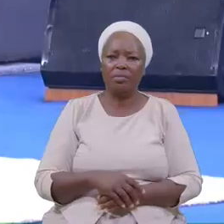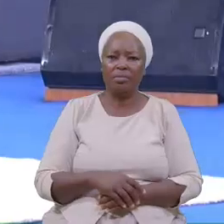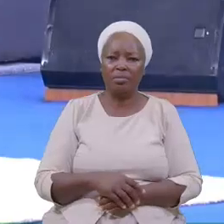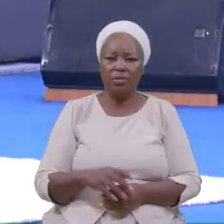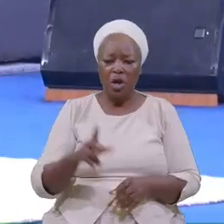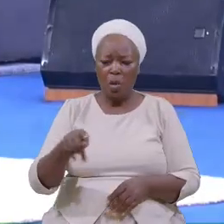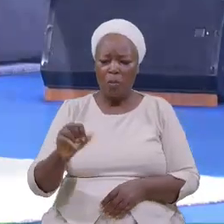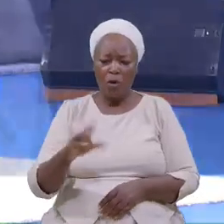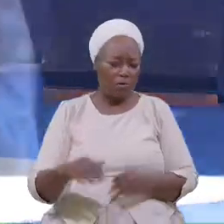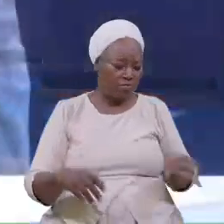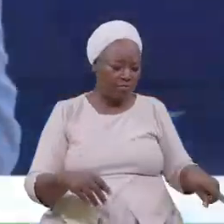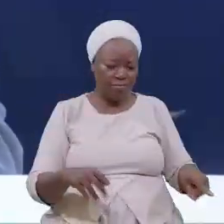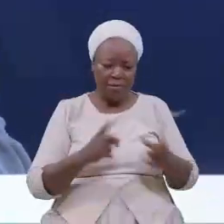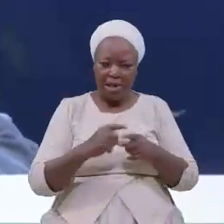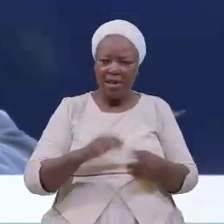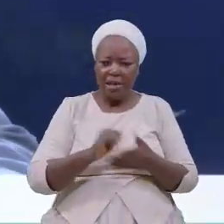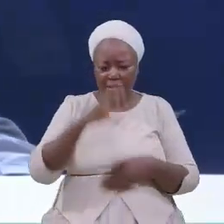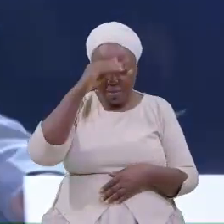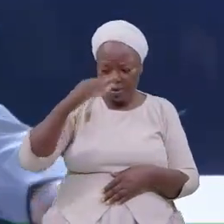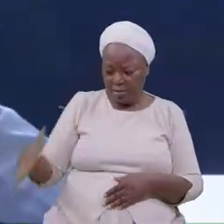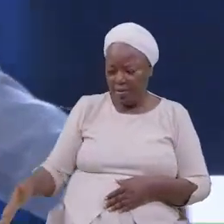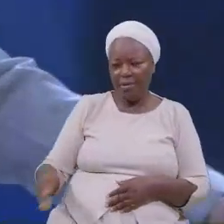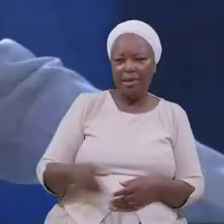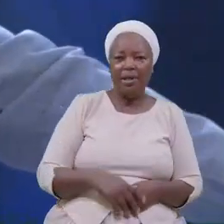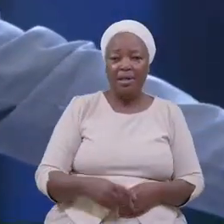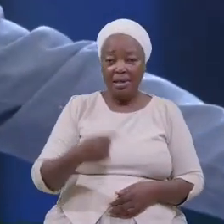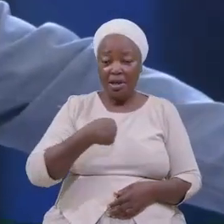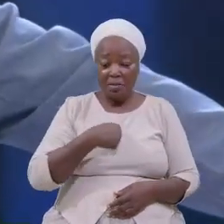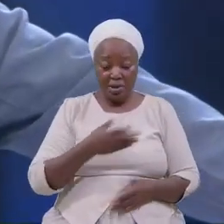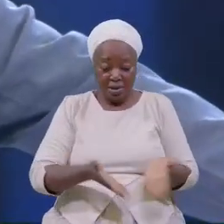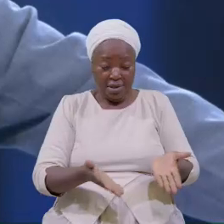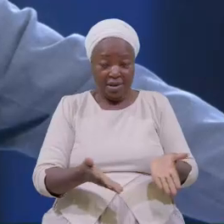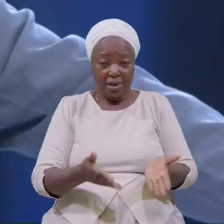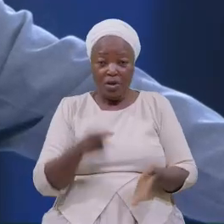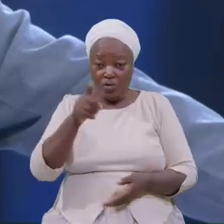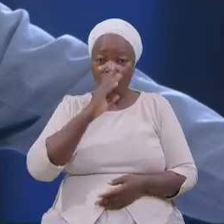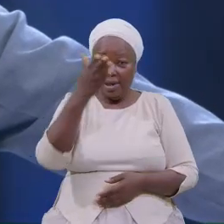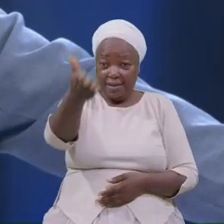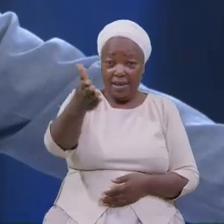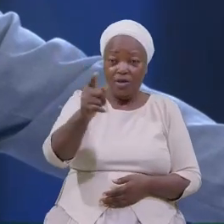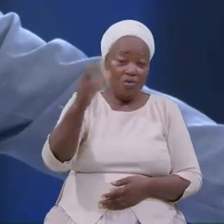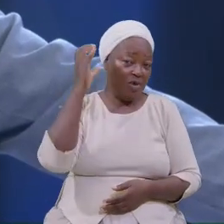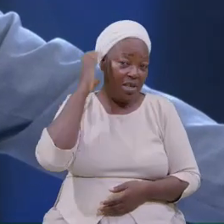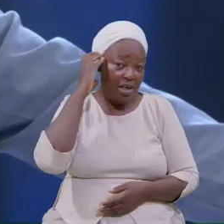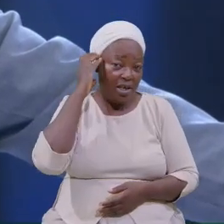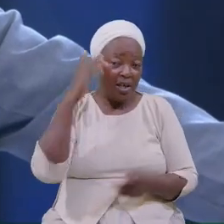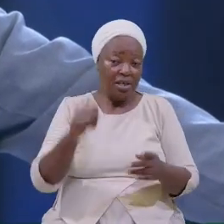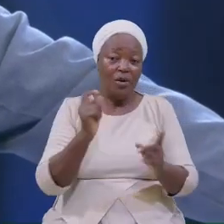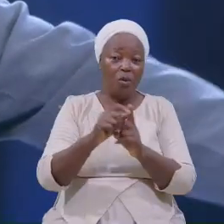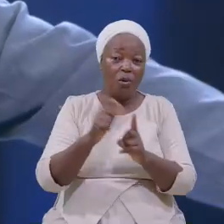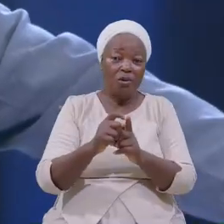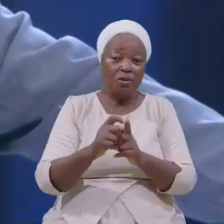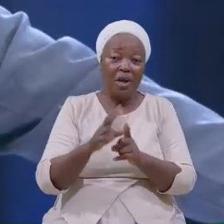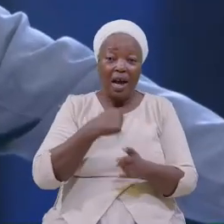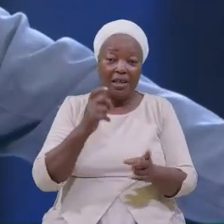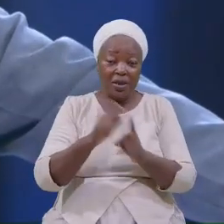Here I am. There you are. You hear the word, and the